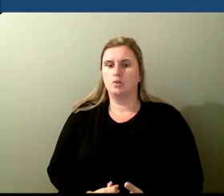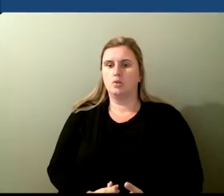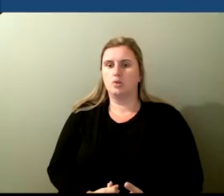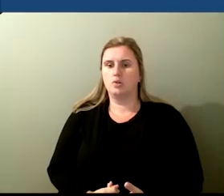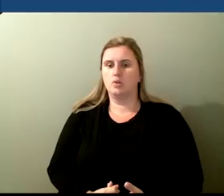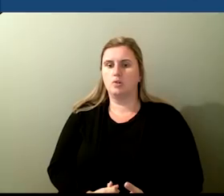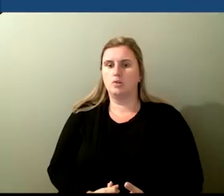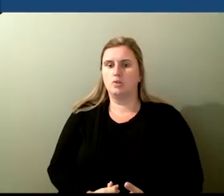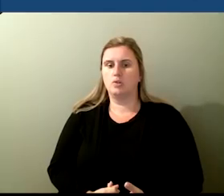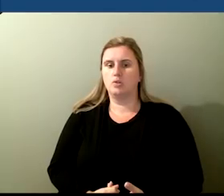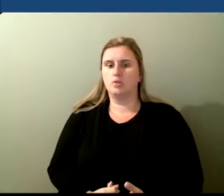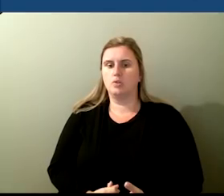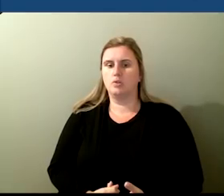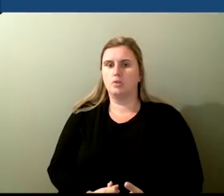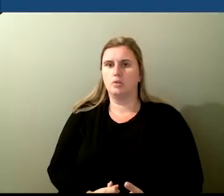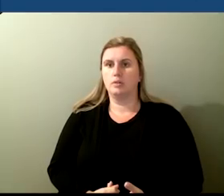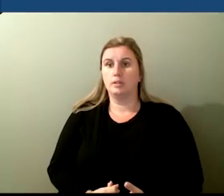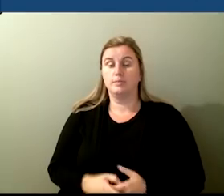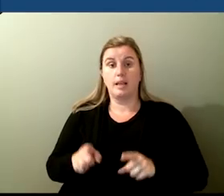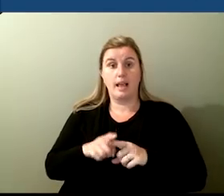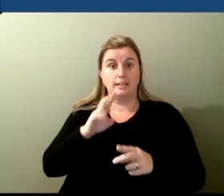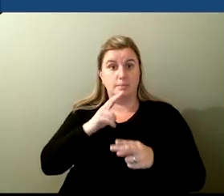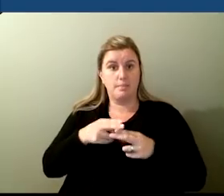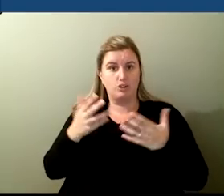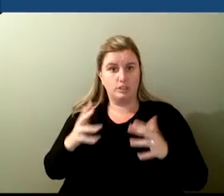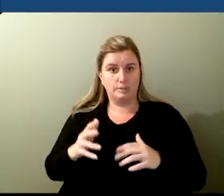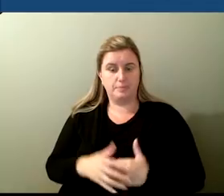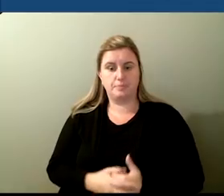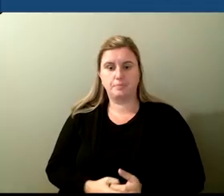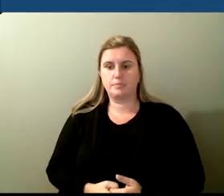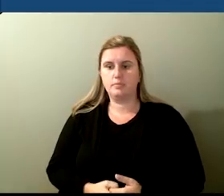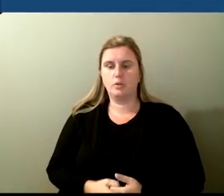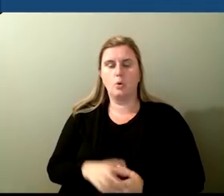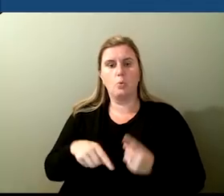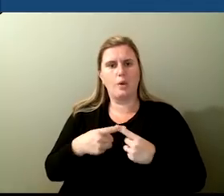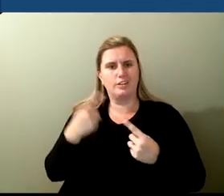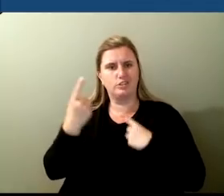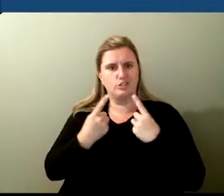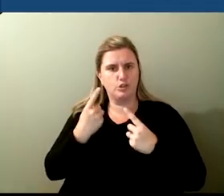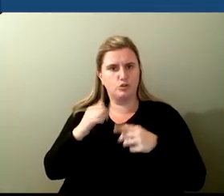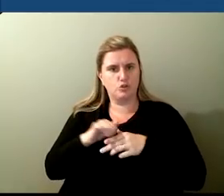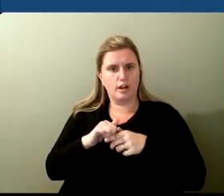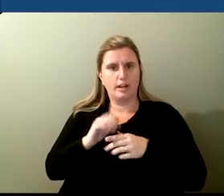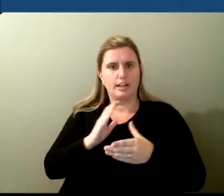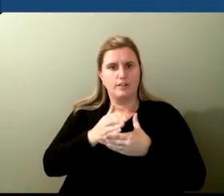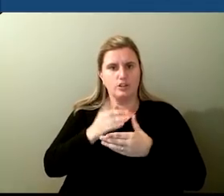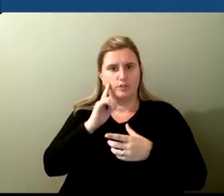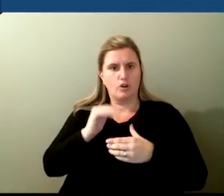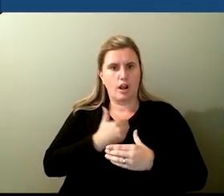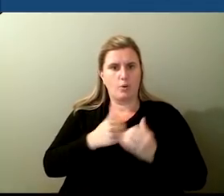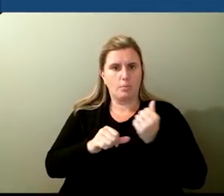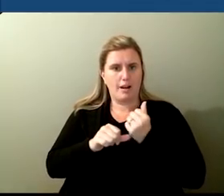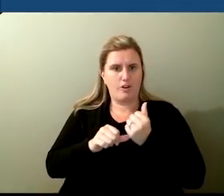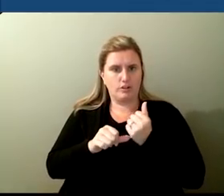So as mentioned, when considering training interventions for our para